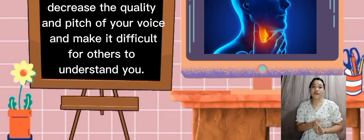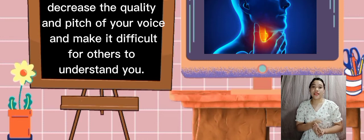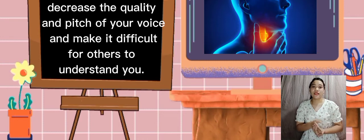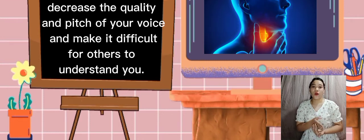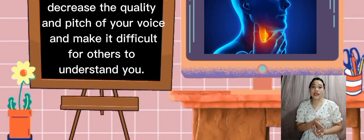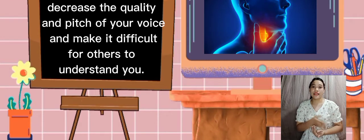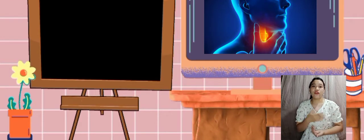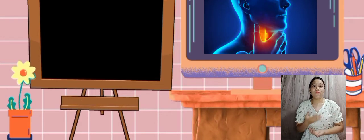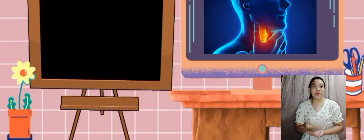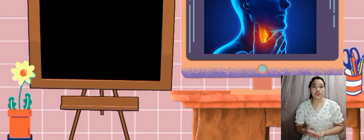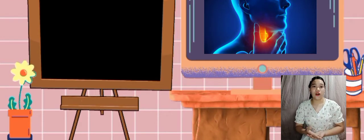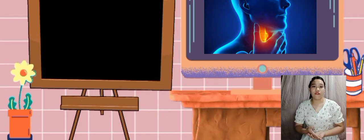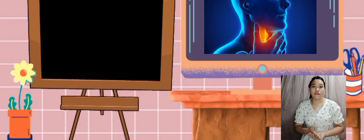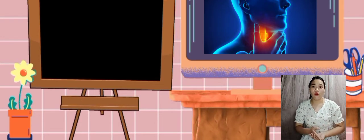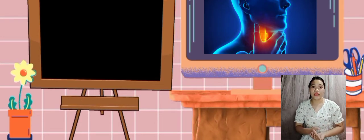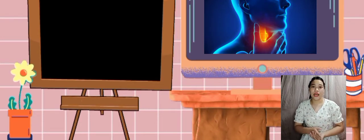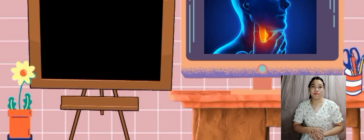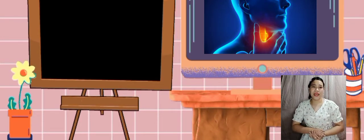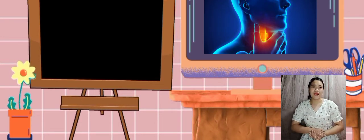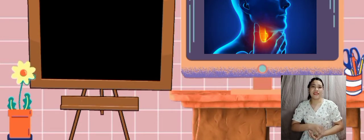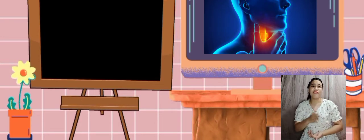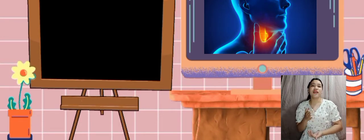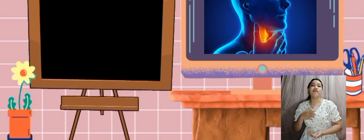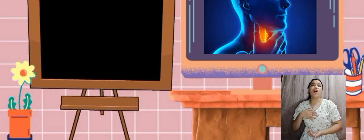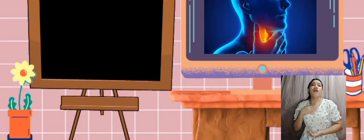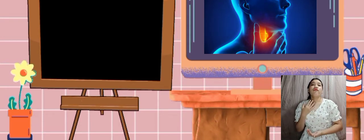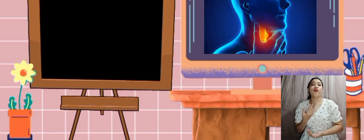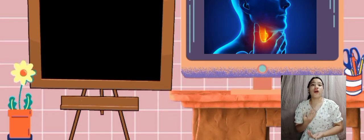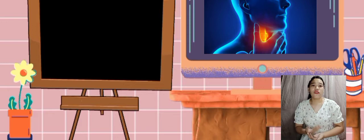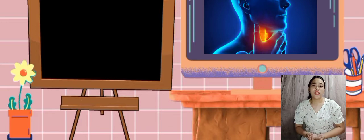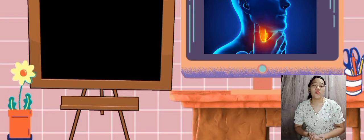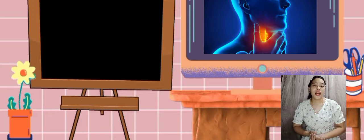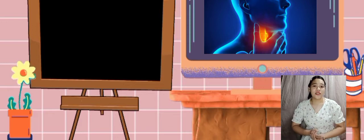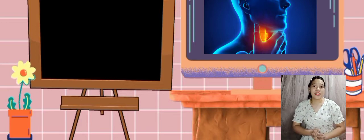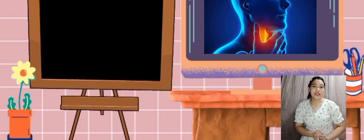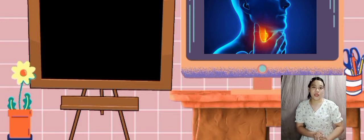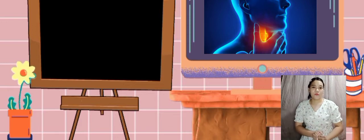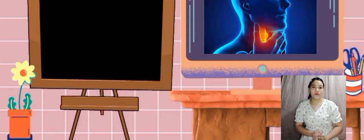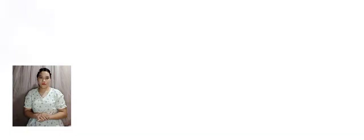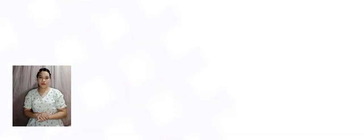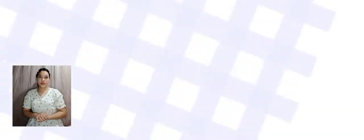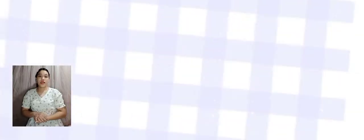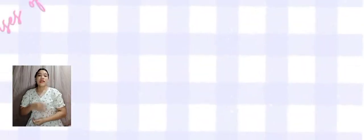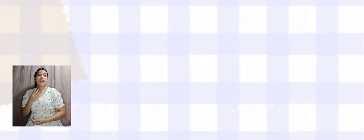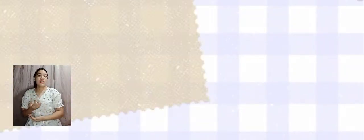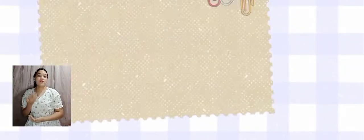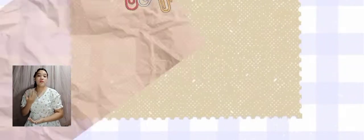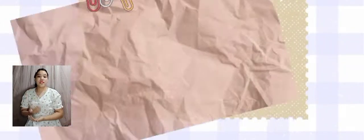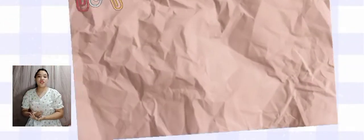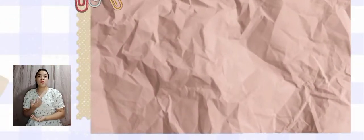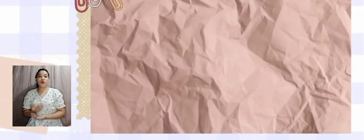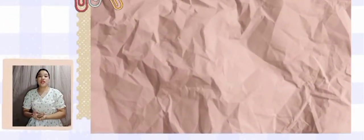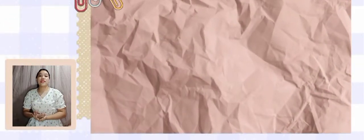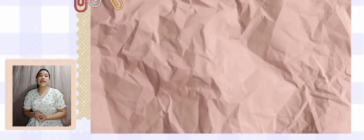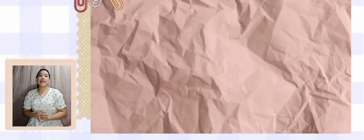can decrease the quality of pitch of your voice and make it difficult for others to understand you. Cause of